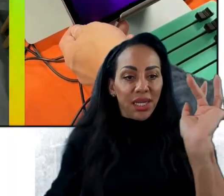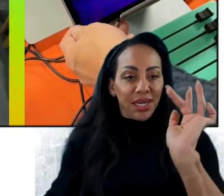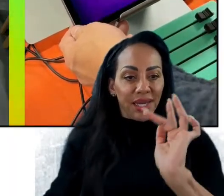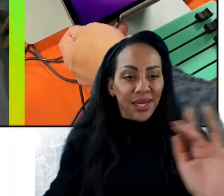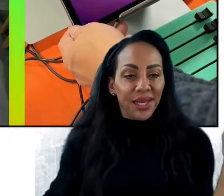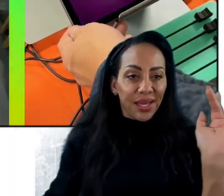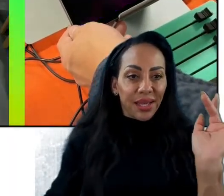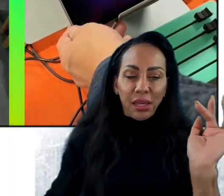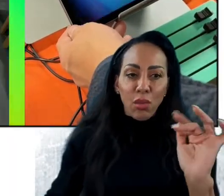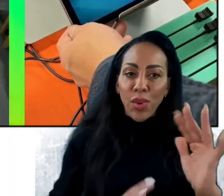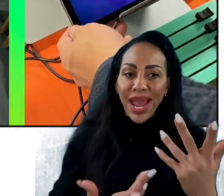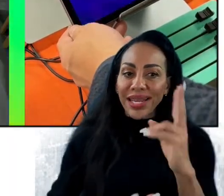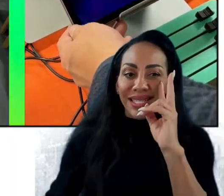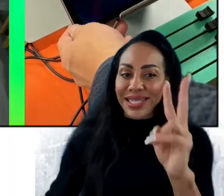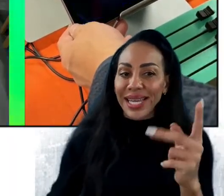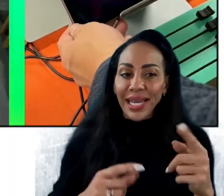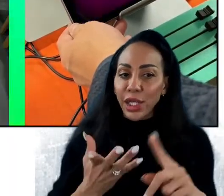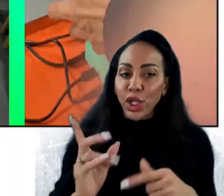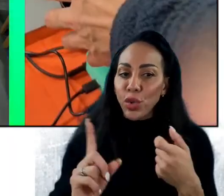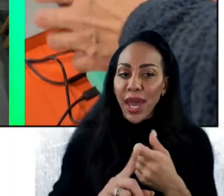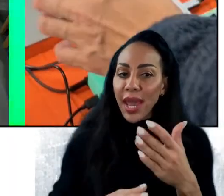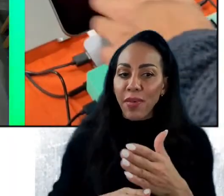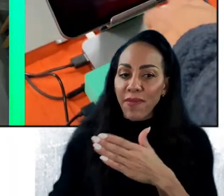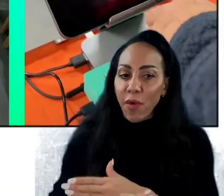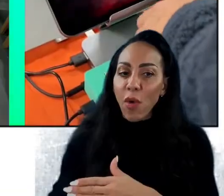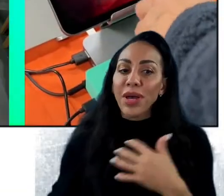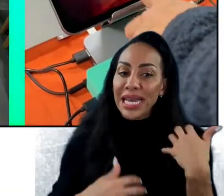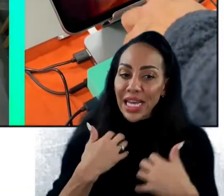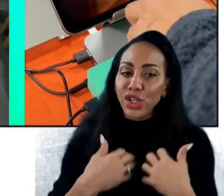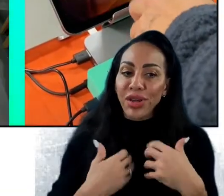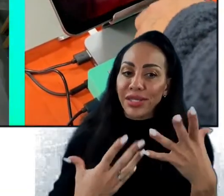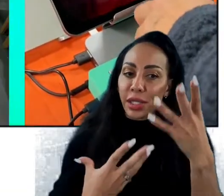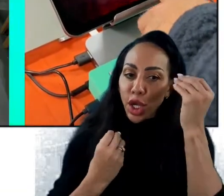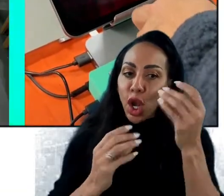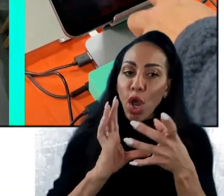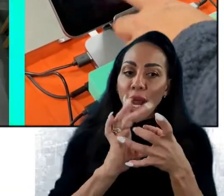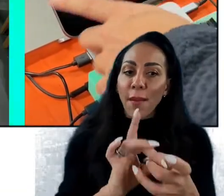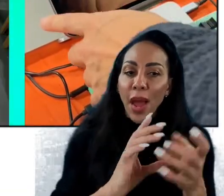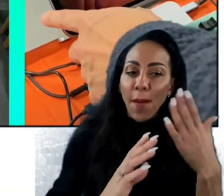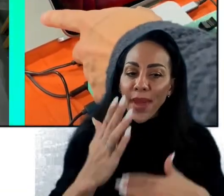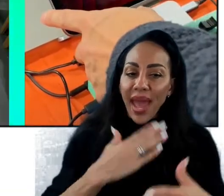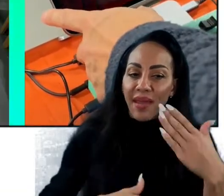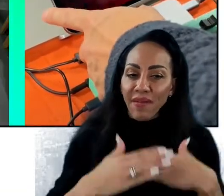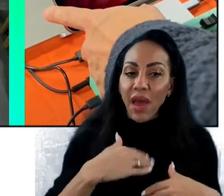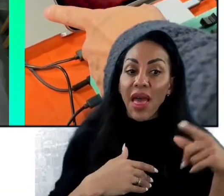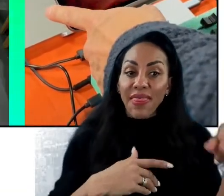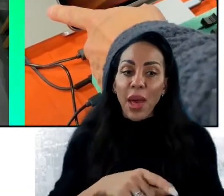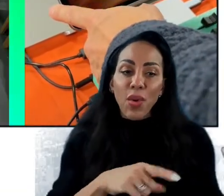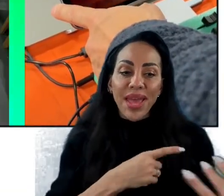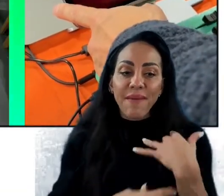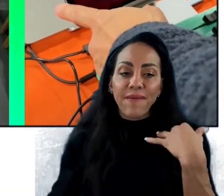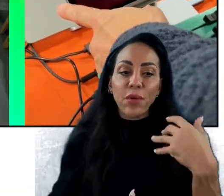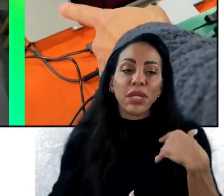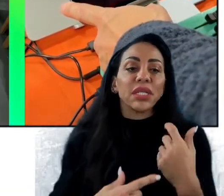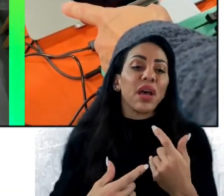really interesting to sort of observe that behavior. And it's probably going to feed back into some of the things we build for future